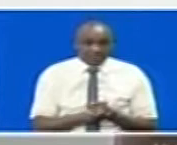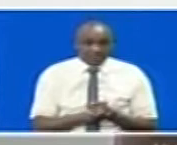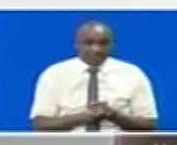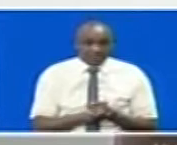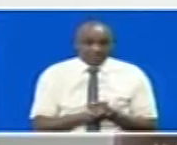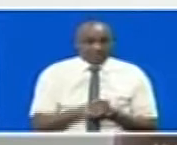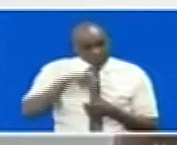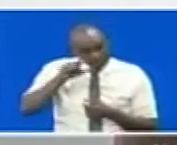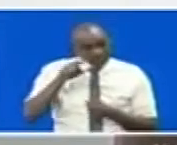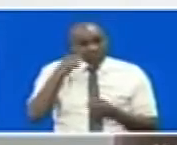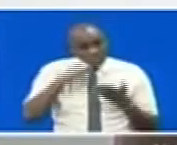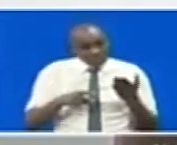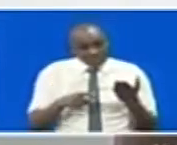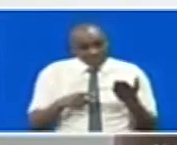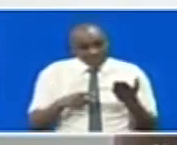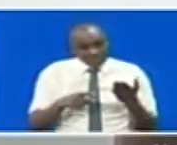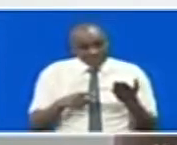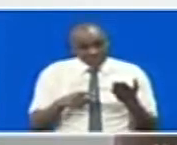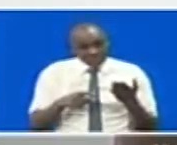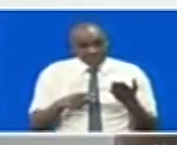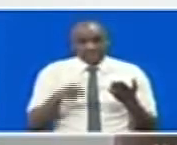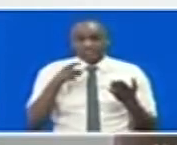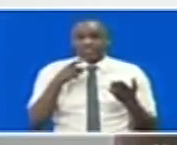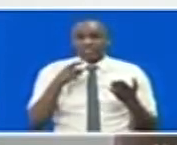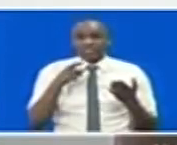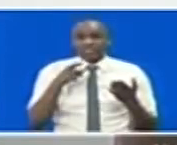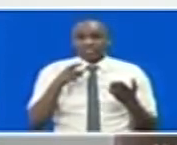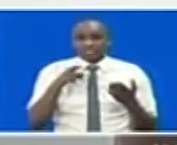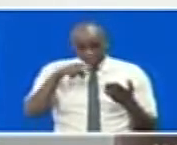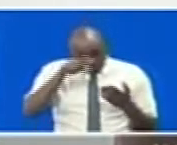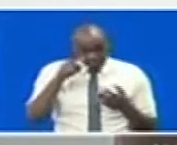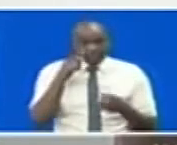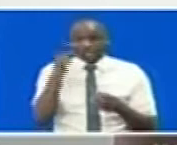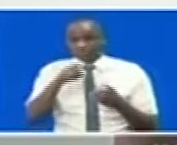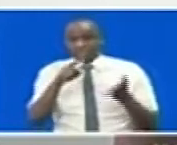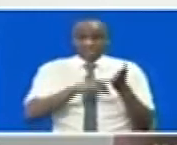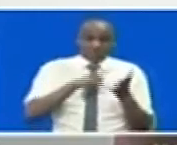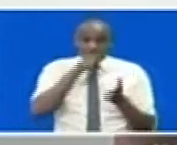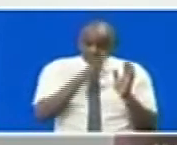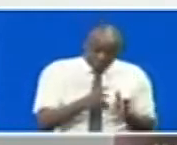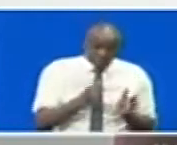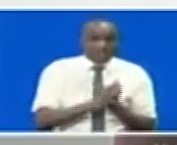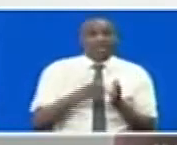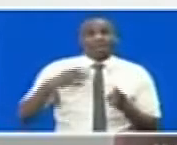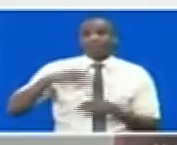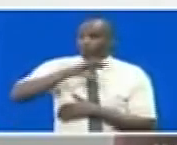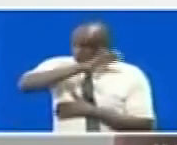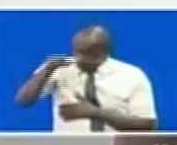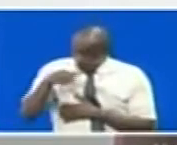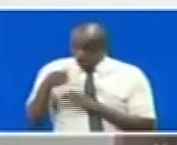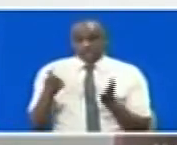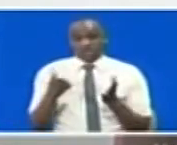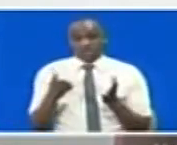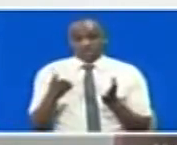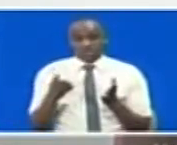in a very high pedestal where he doesn't do any wrong. Everybody else is at fault.